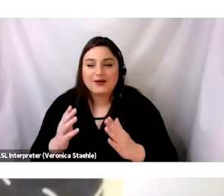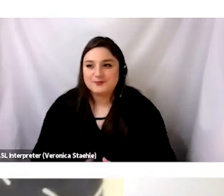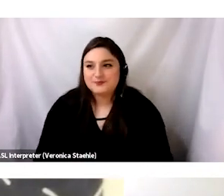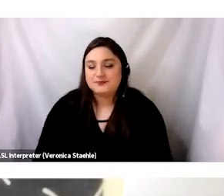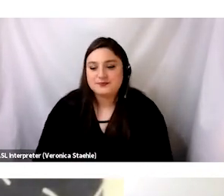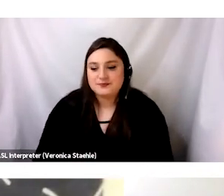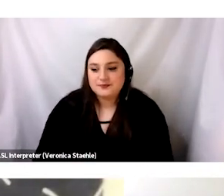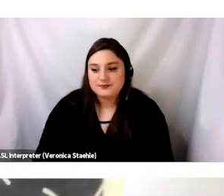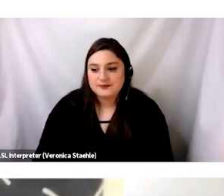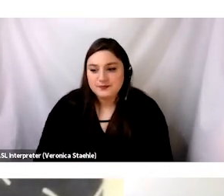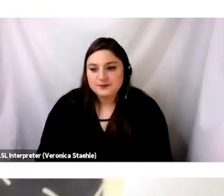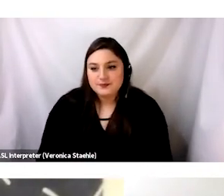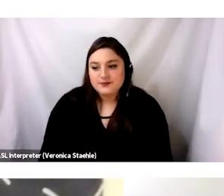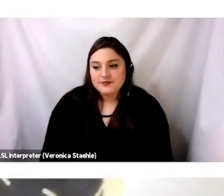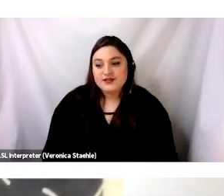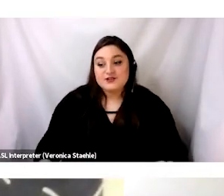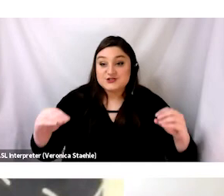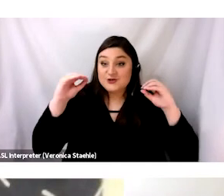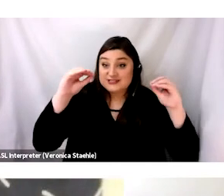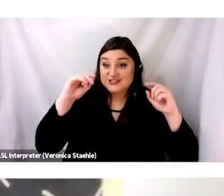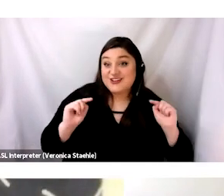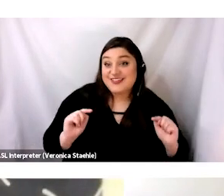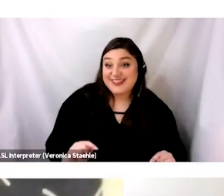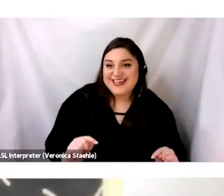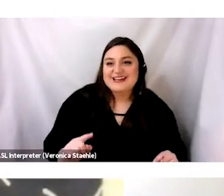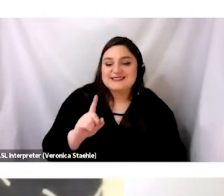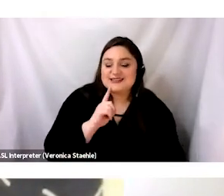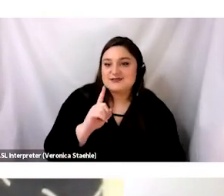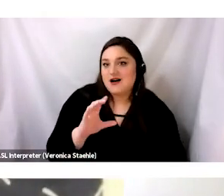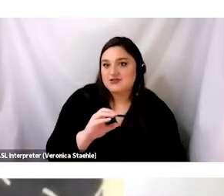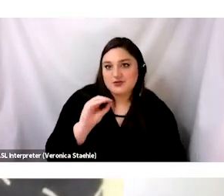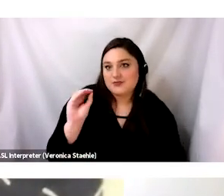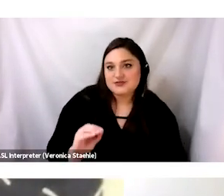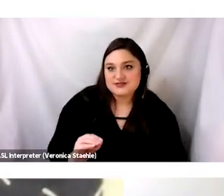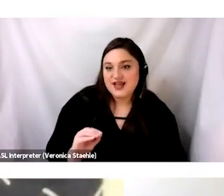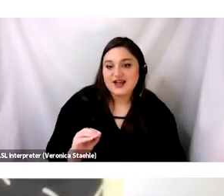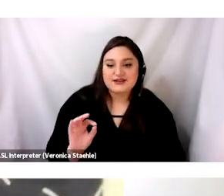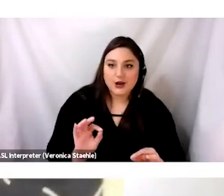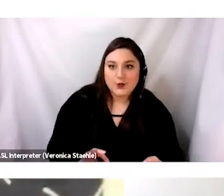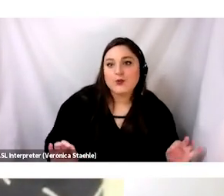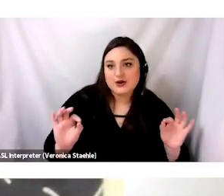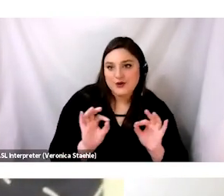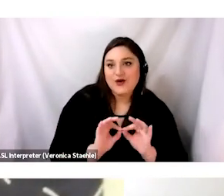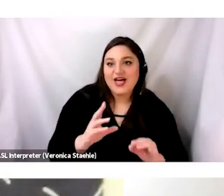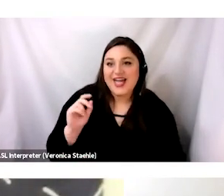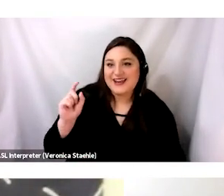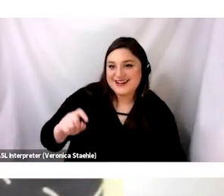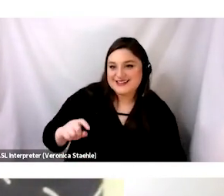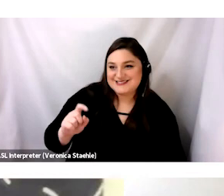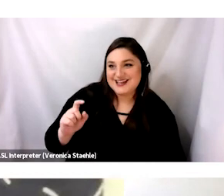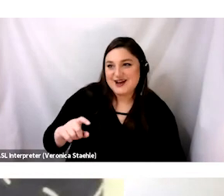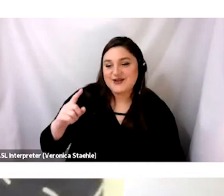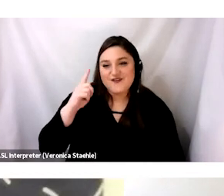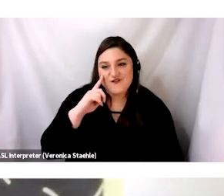teaching particular content like this is 100% crucial and necessary for